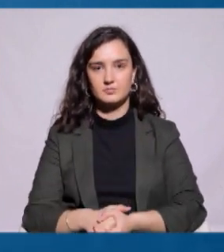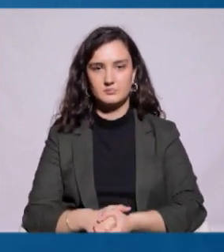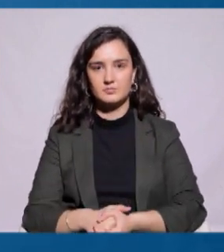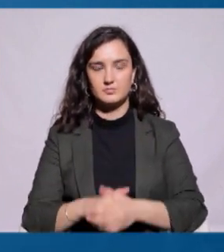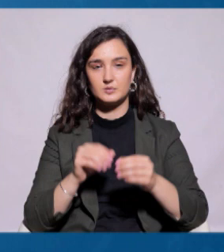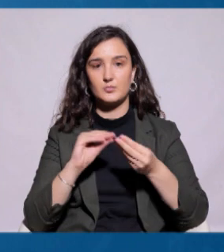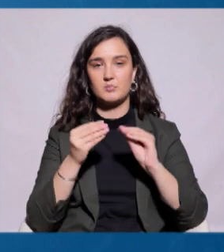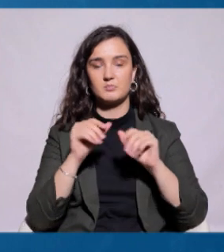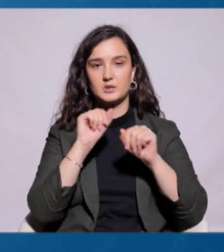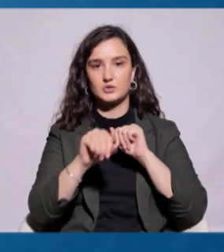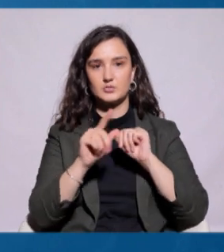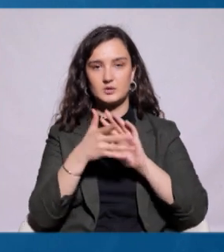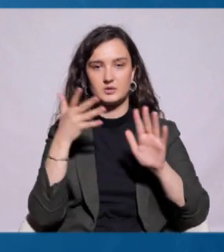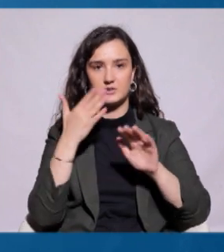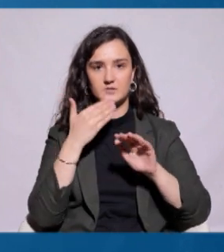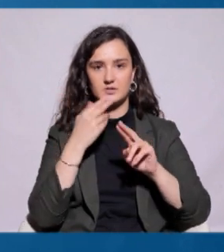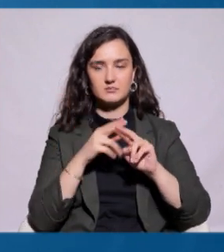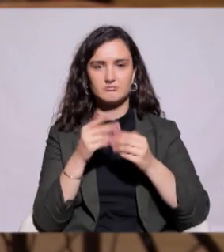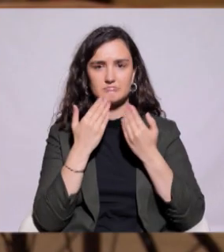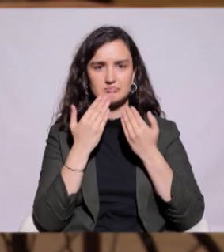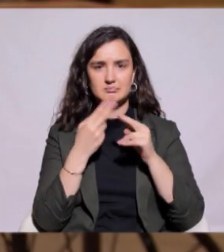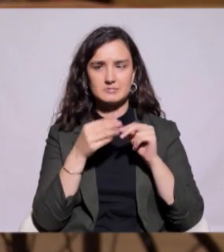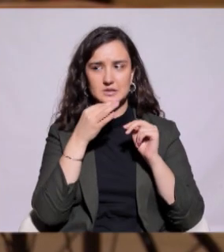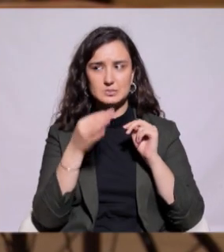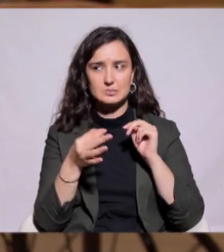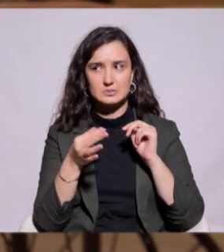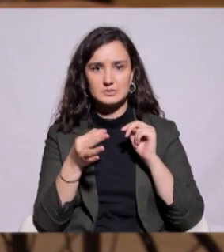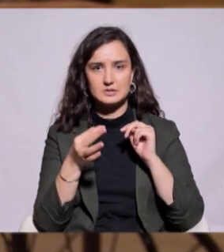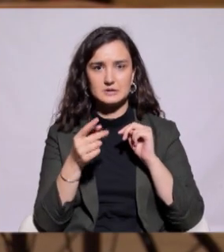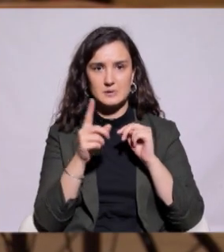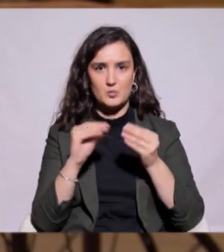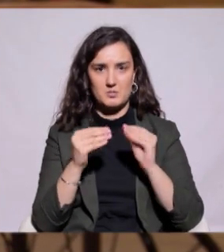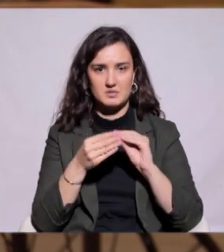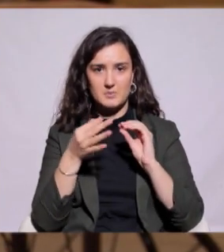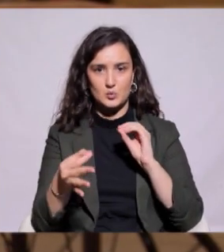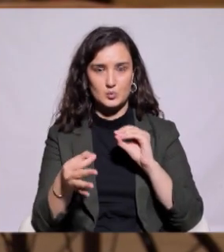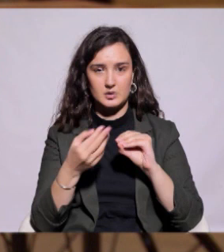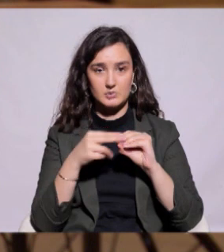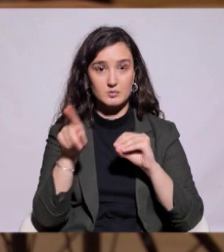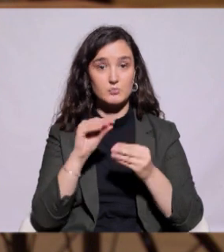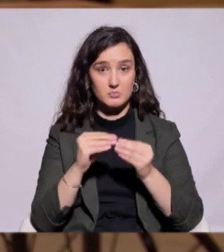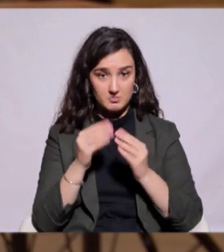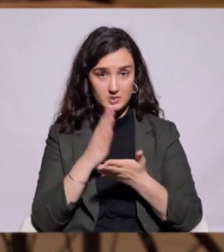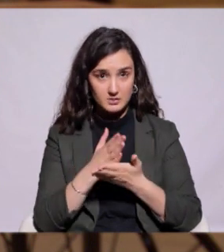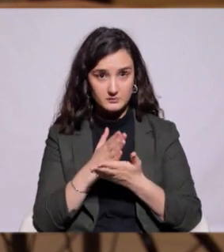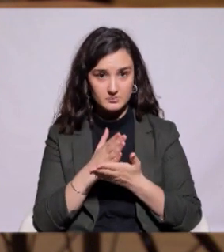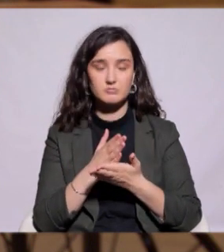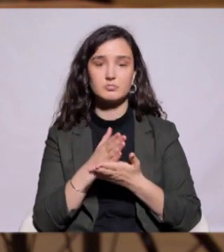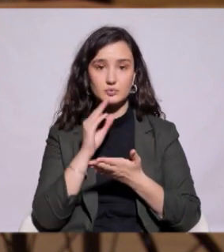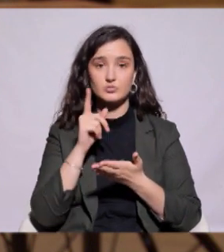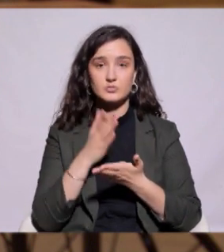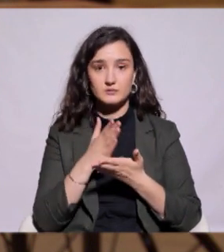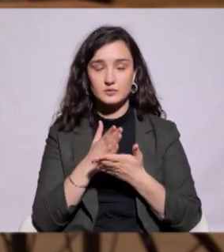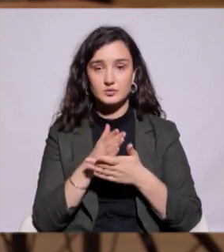is very easy to understand. It is simply the answer to a problem. Anytime you have a problem, when you